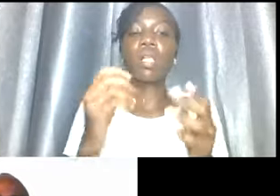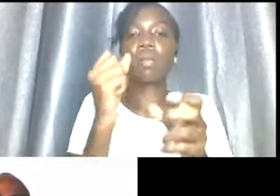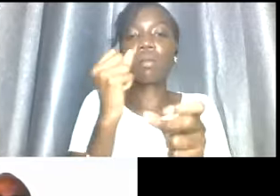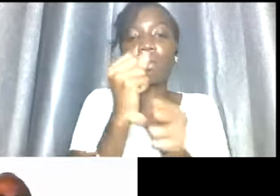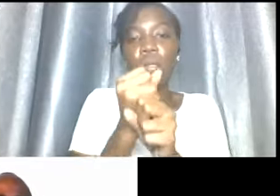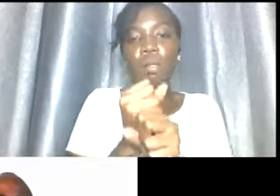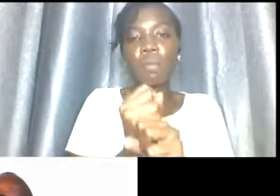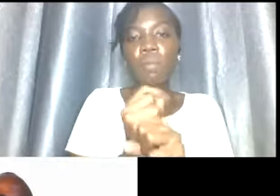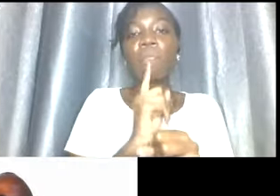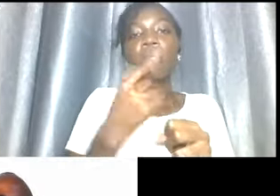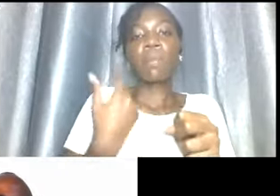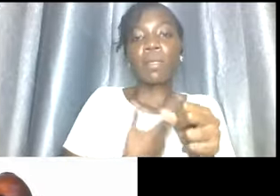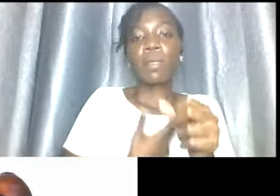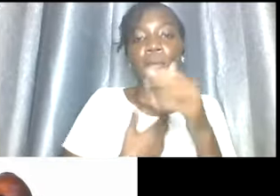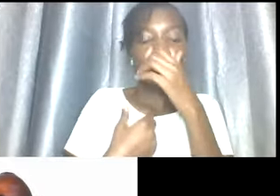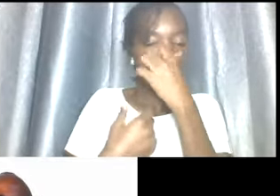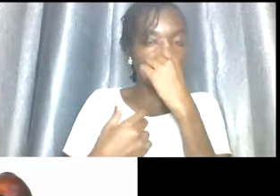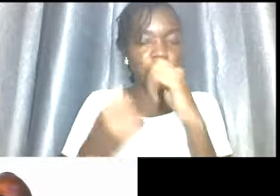tailor